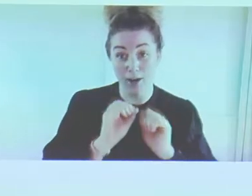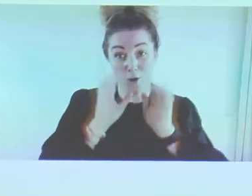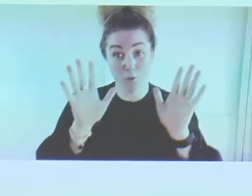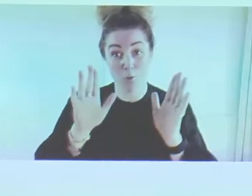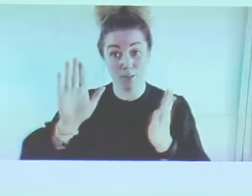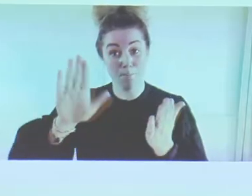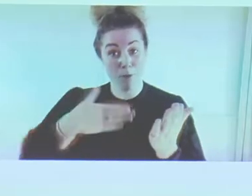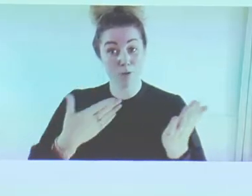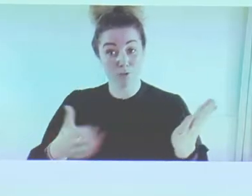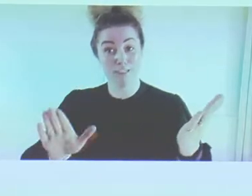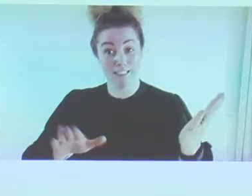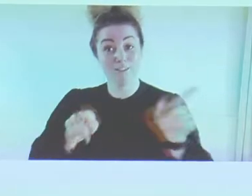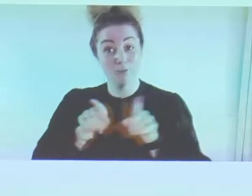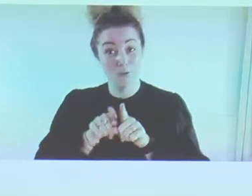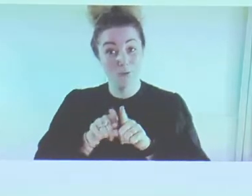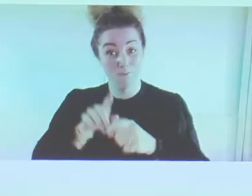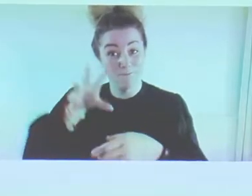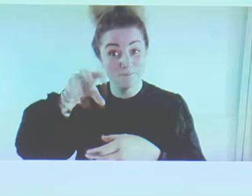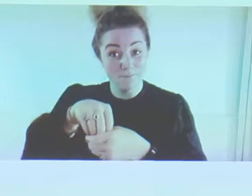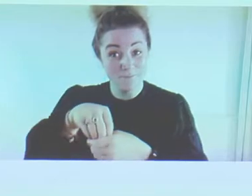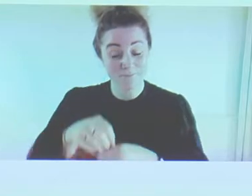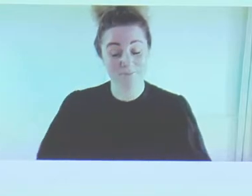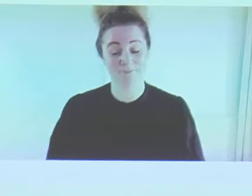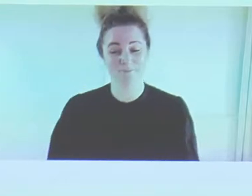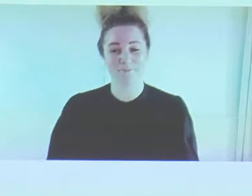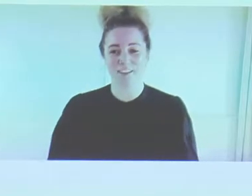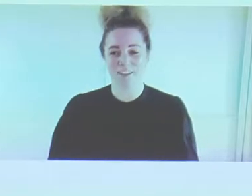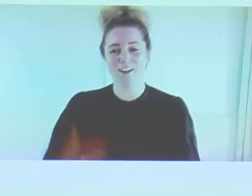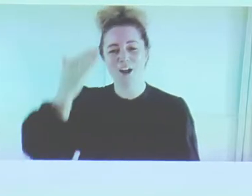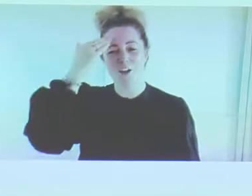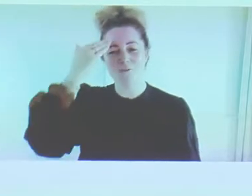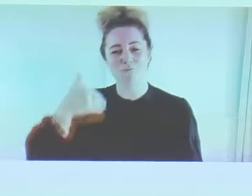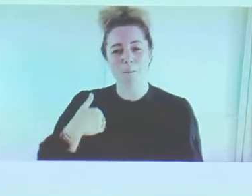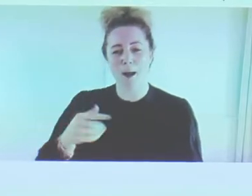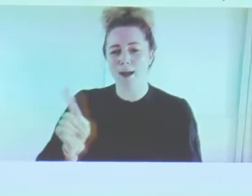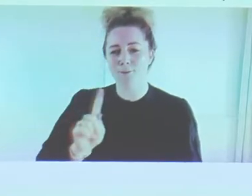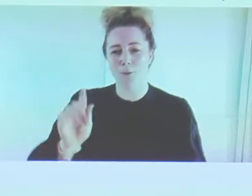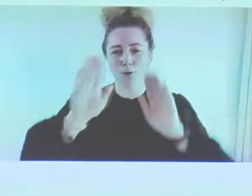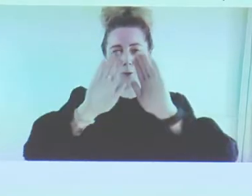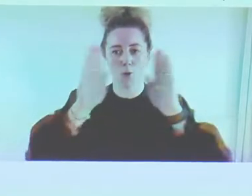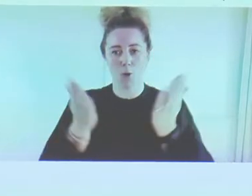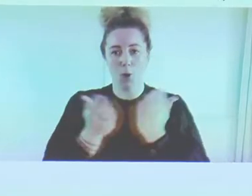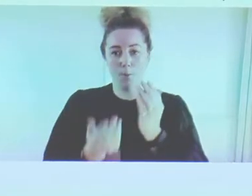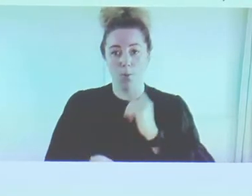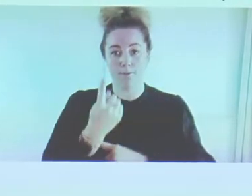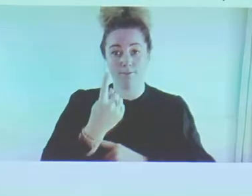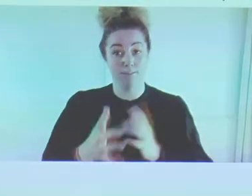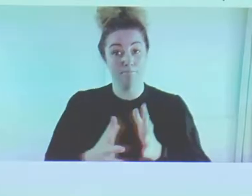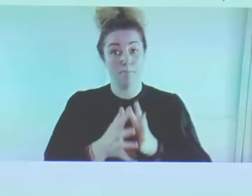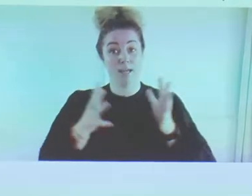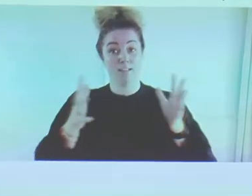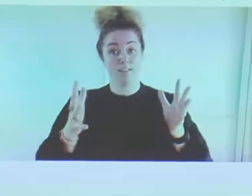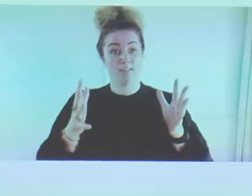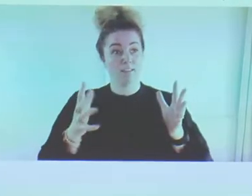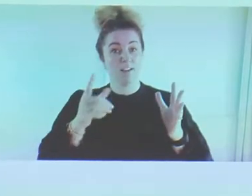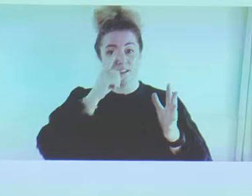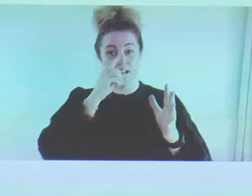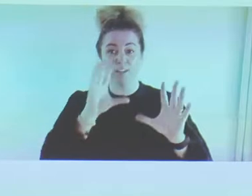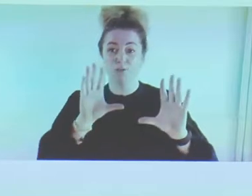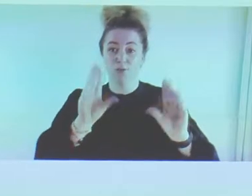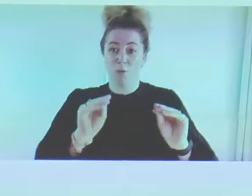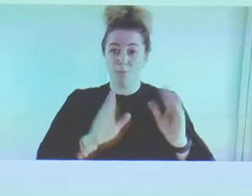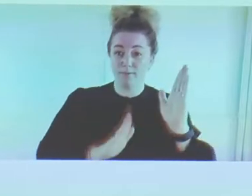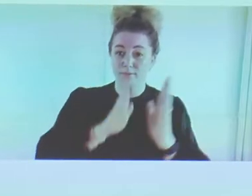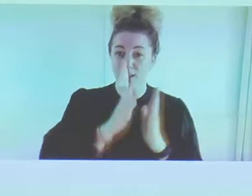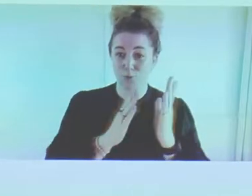poetry all of this reminds us that a global event of this magnitude may stop us from doing a lot of